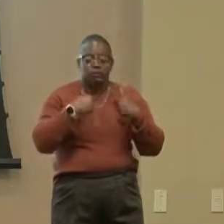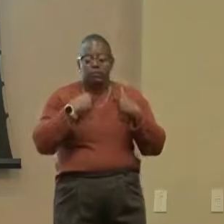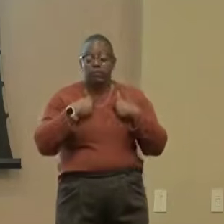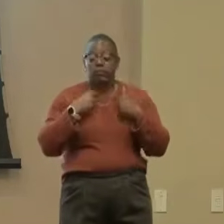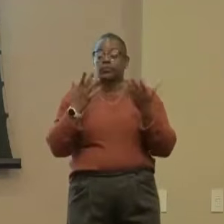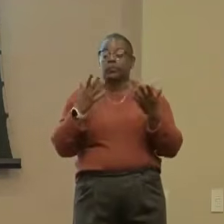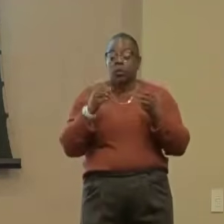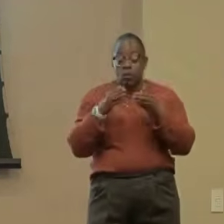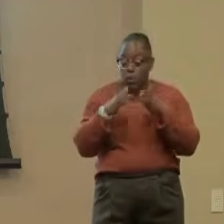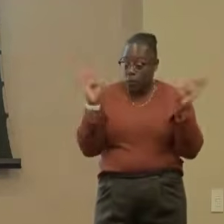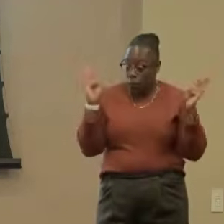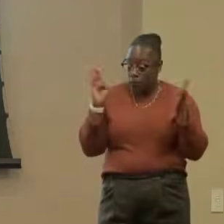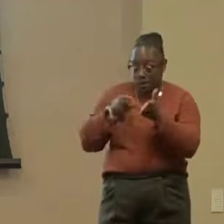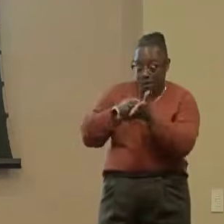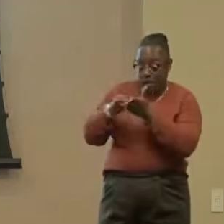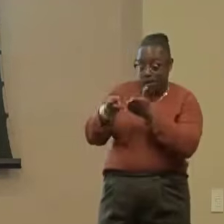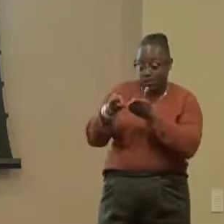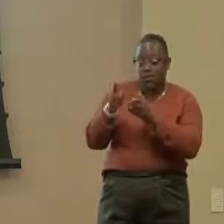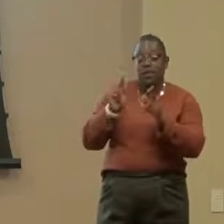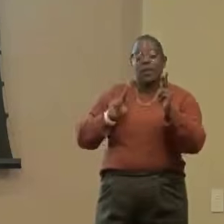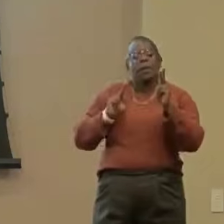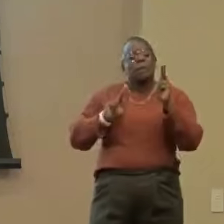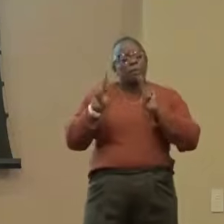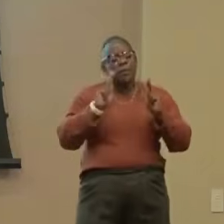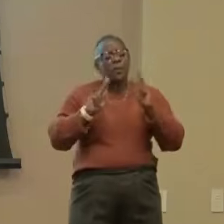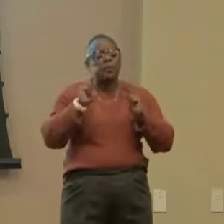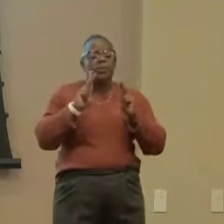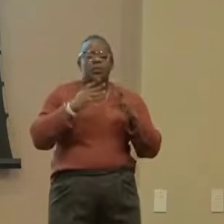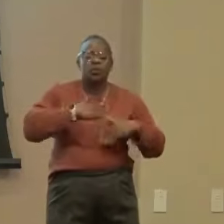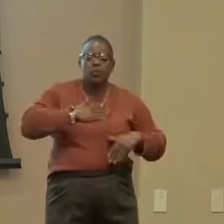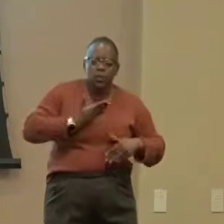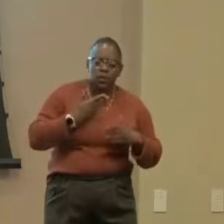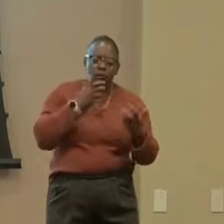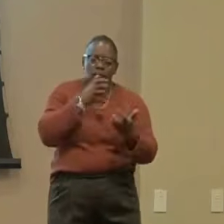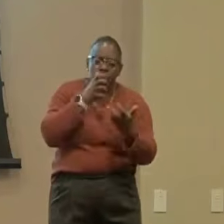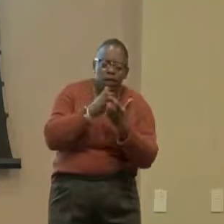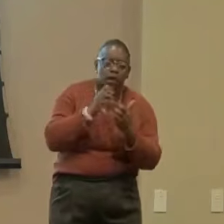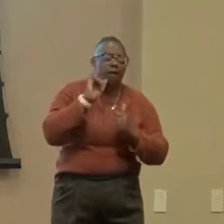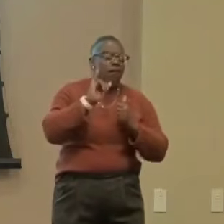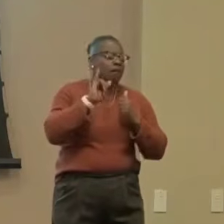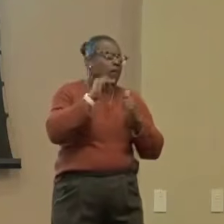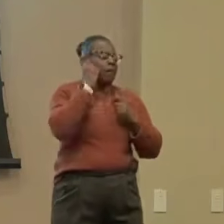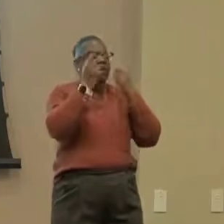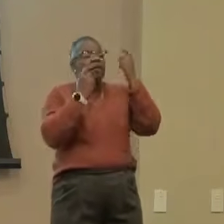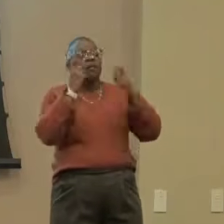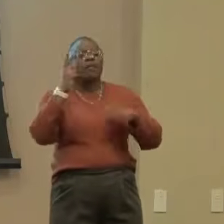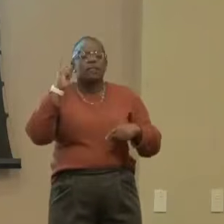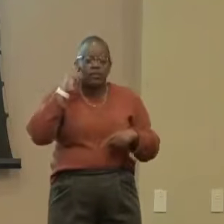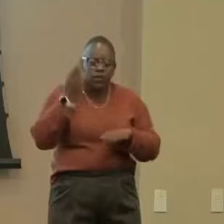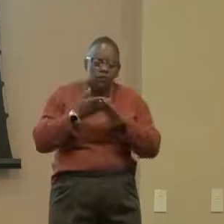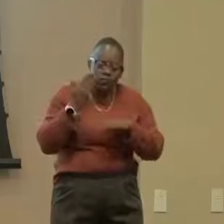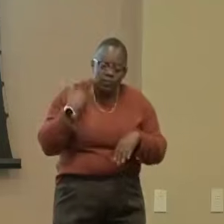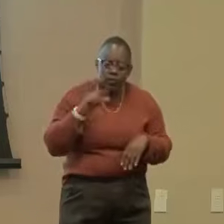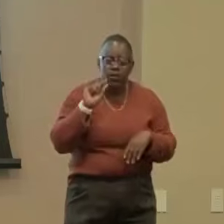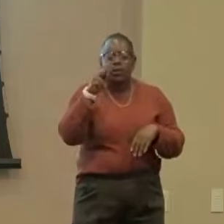found when I am transparent, people are accommodating and are understanding. Like, oh, I have heard of this. Oh,